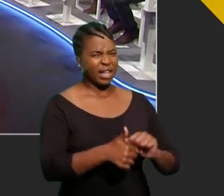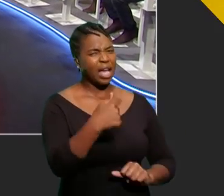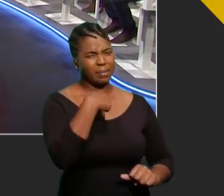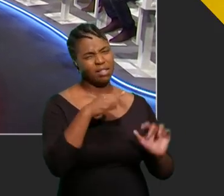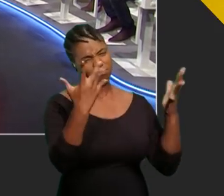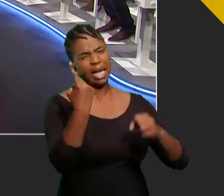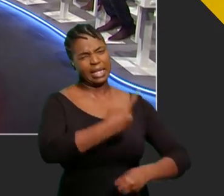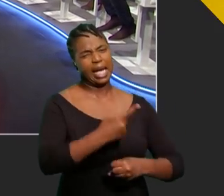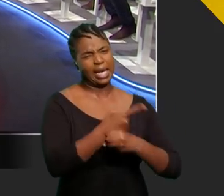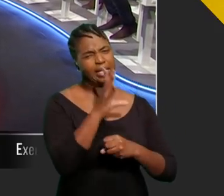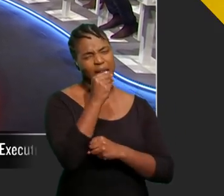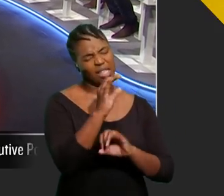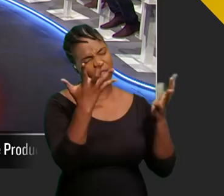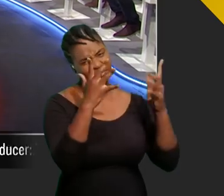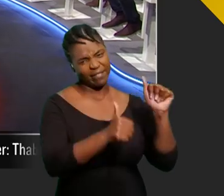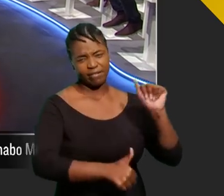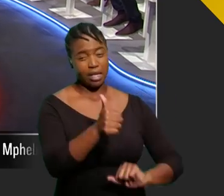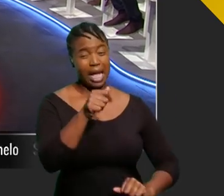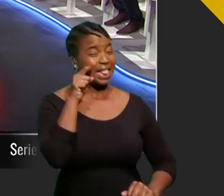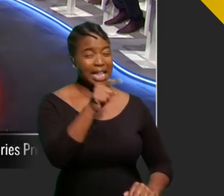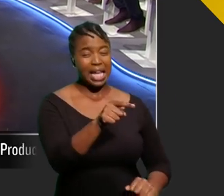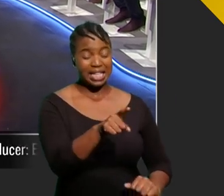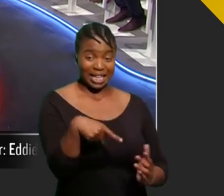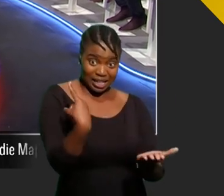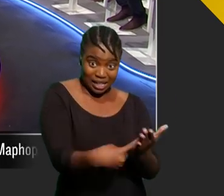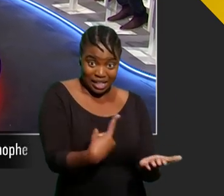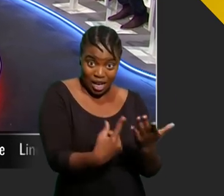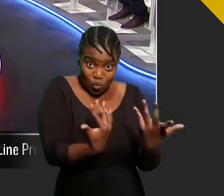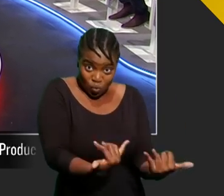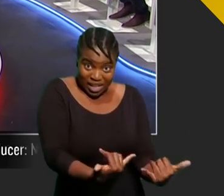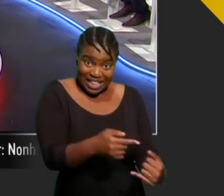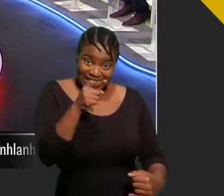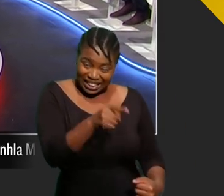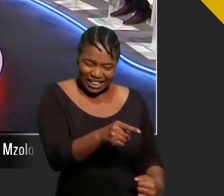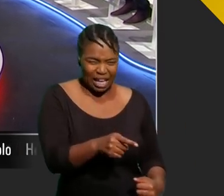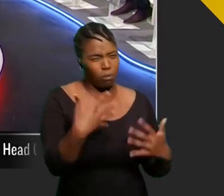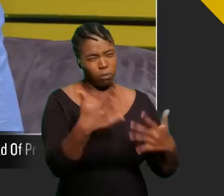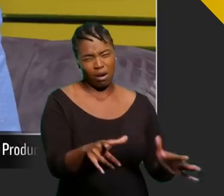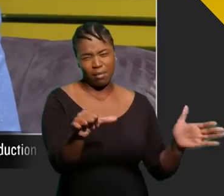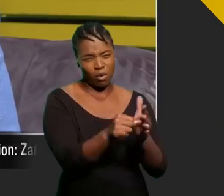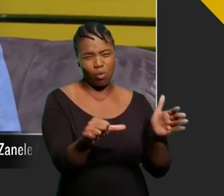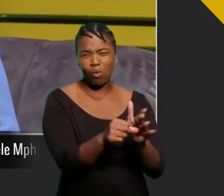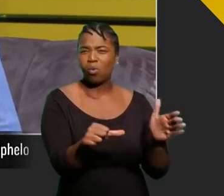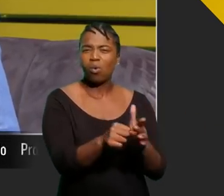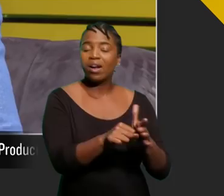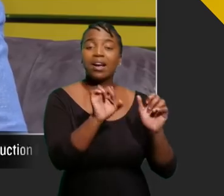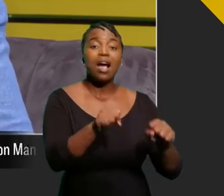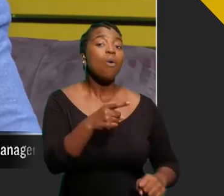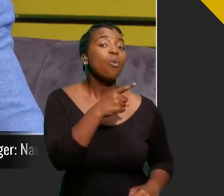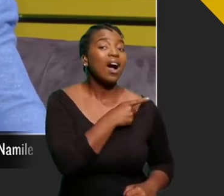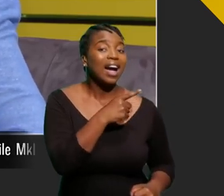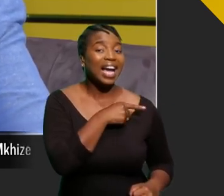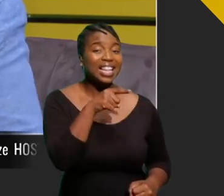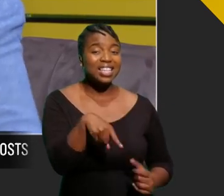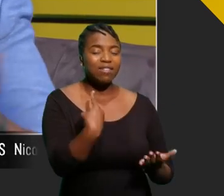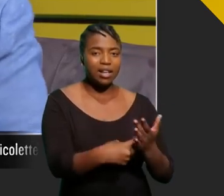as a daily Thetha, because this very dialogue that we are having today is very important because it